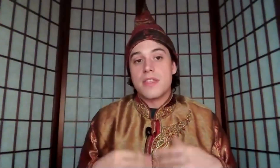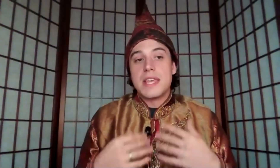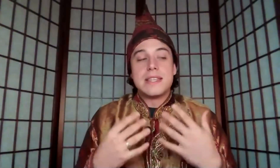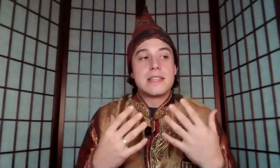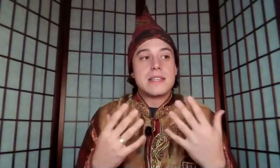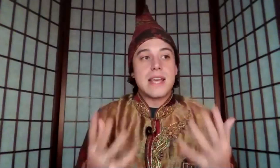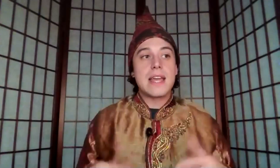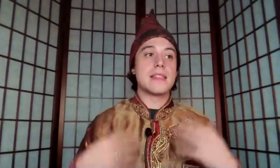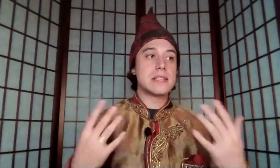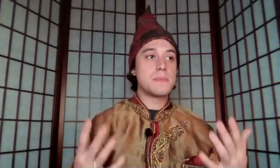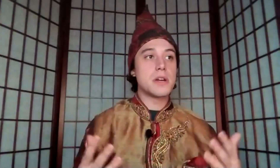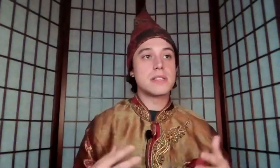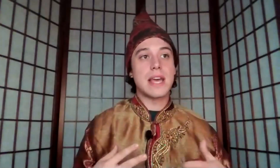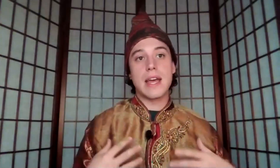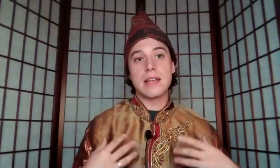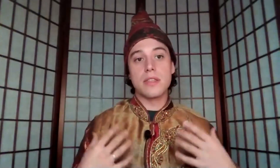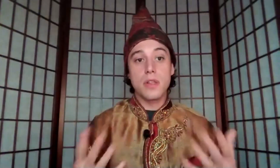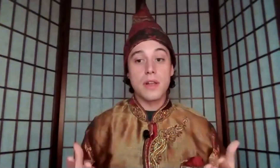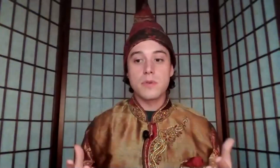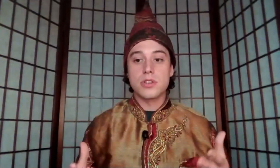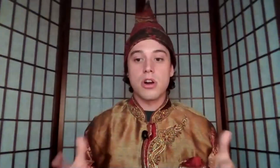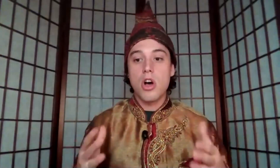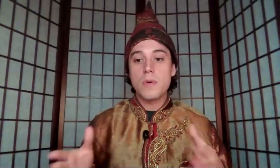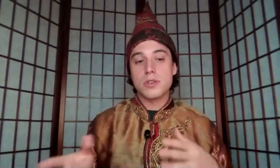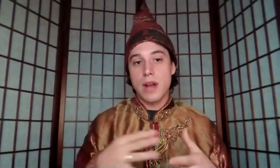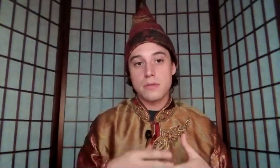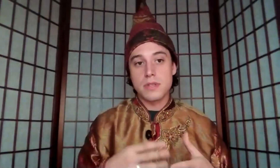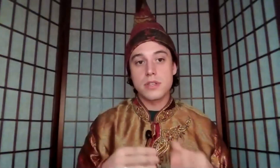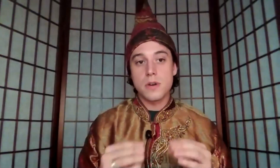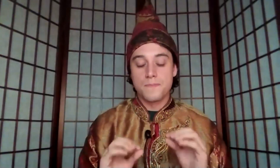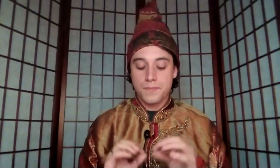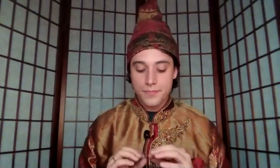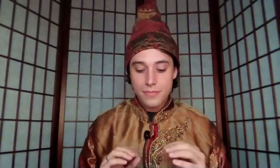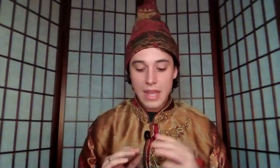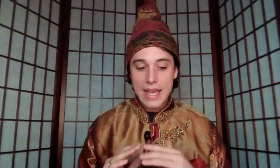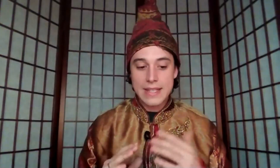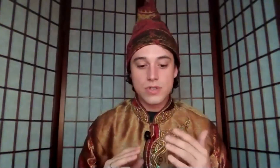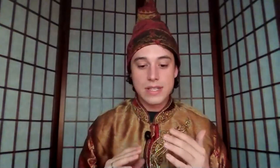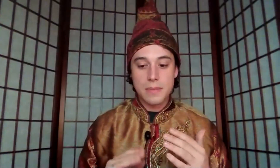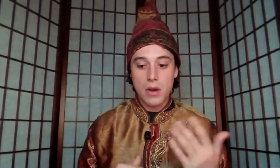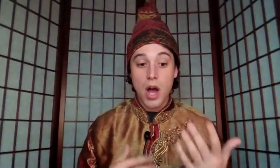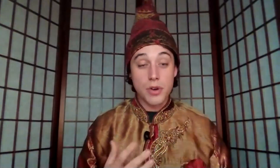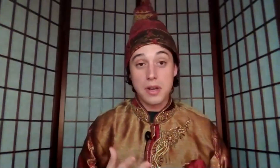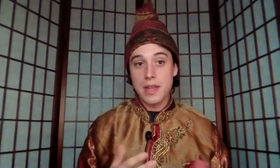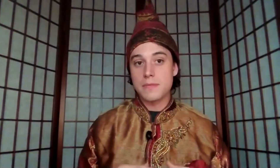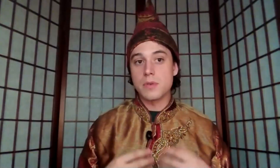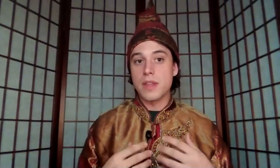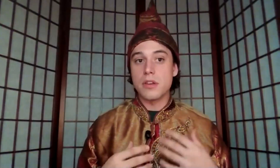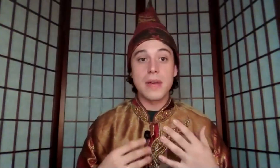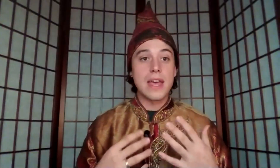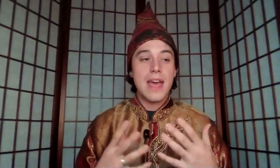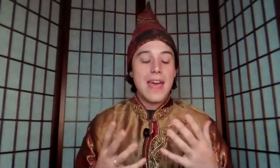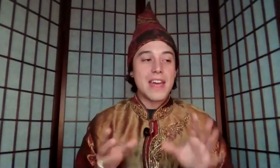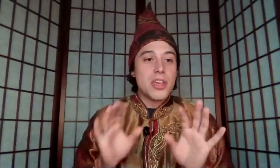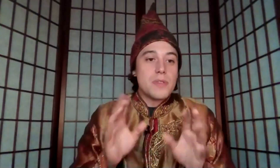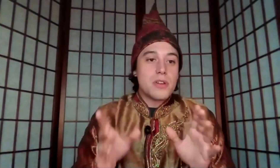said, the dead and the spirits and the loved ones are always around. So it's just about honoring them. So whether